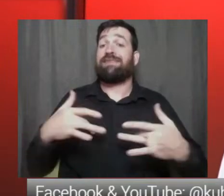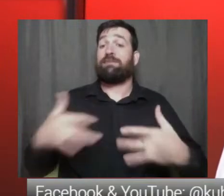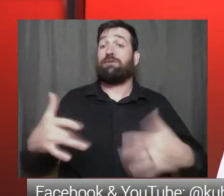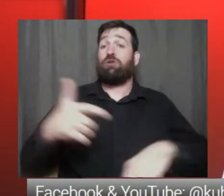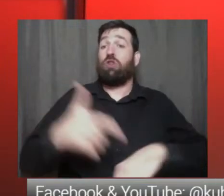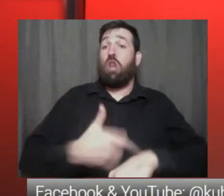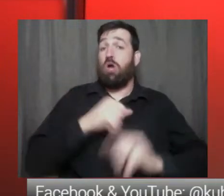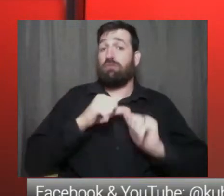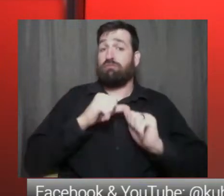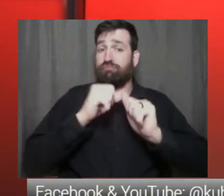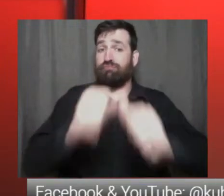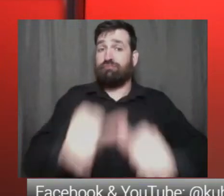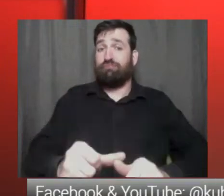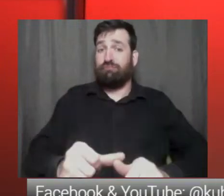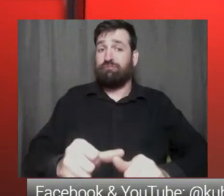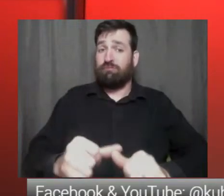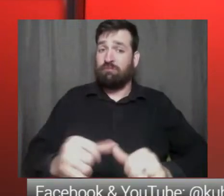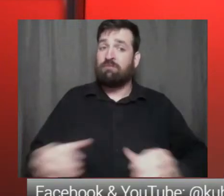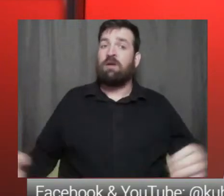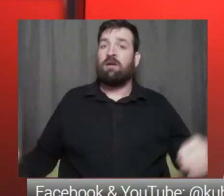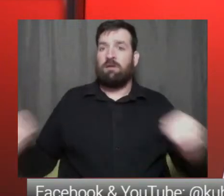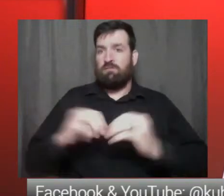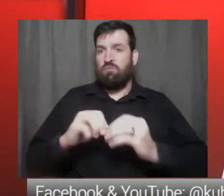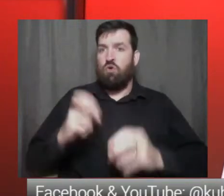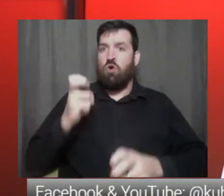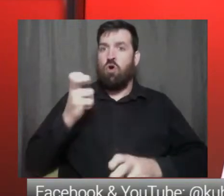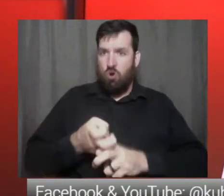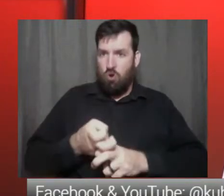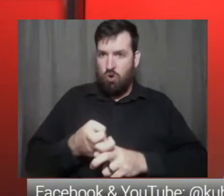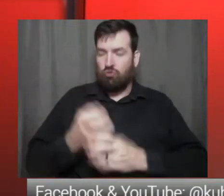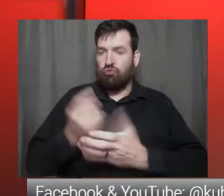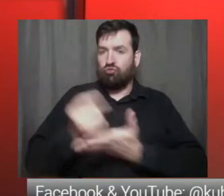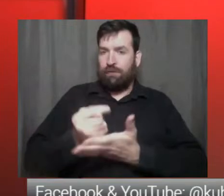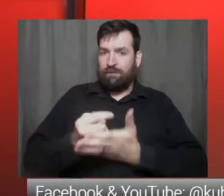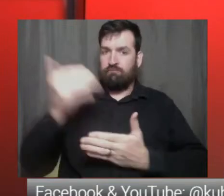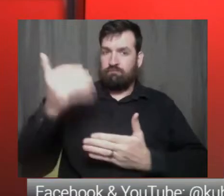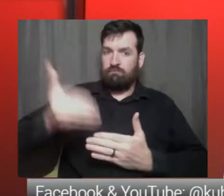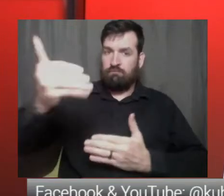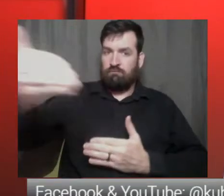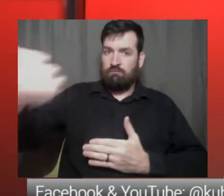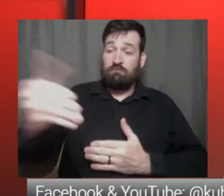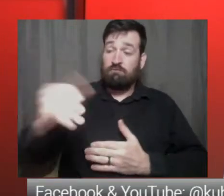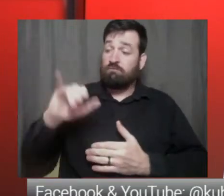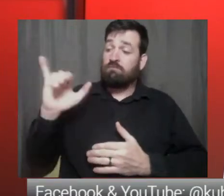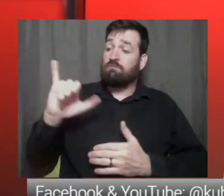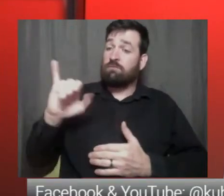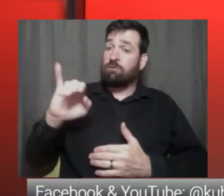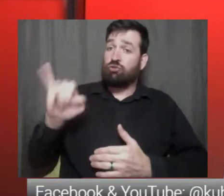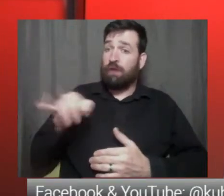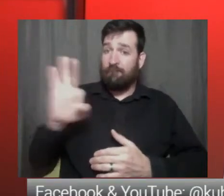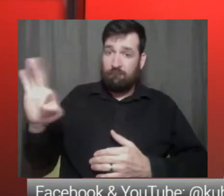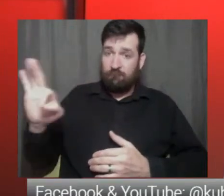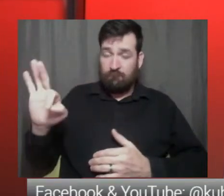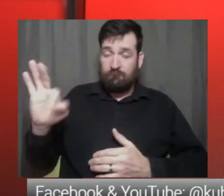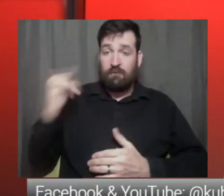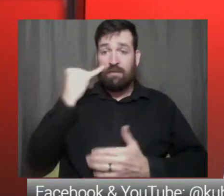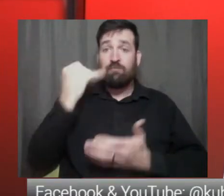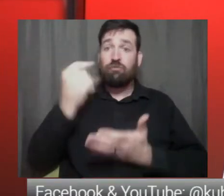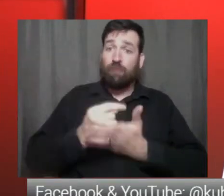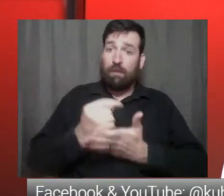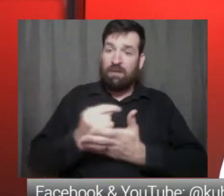somebody like Jeff early on in the disease is helpful. So when patients are on treatment for atrial fibrillation, getting back to the original